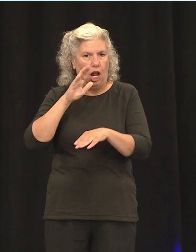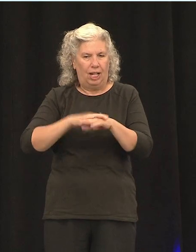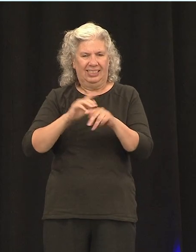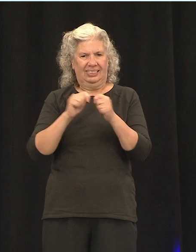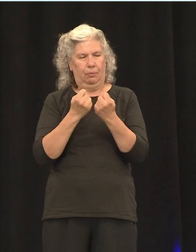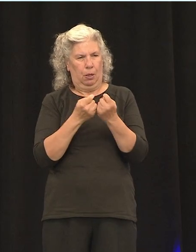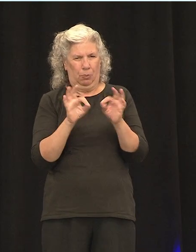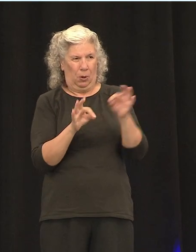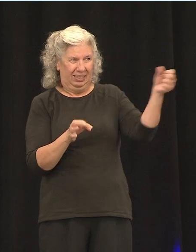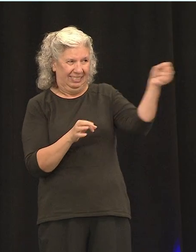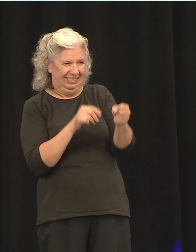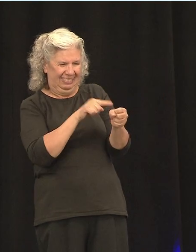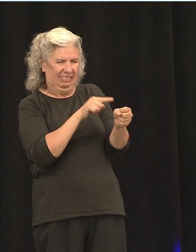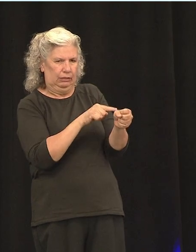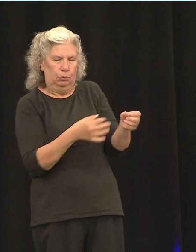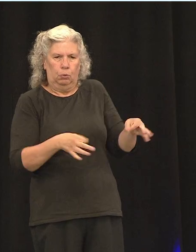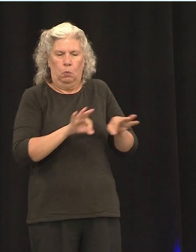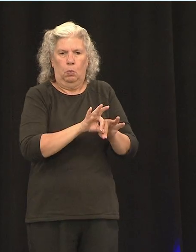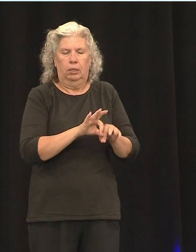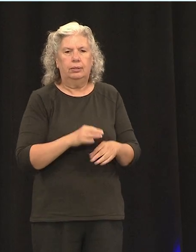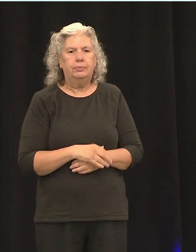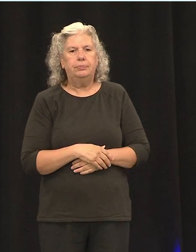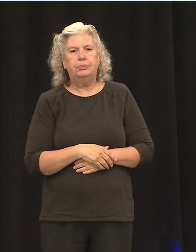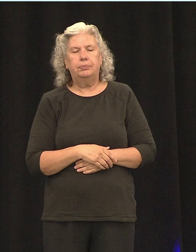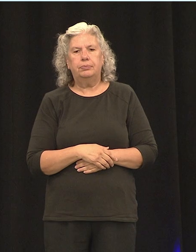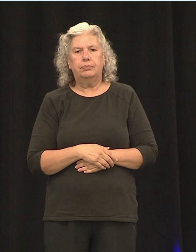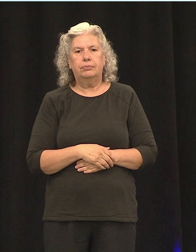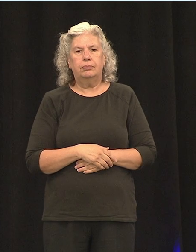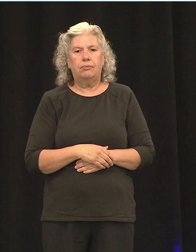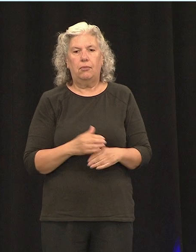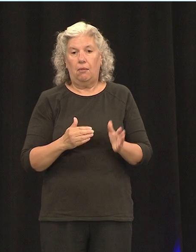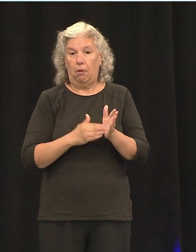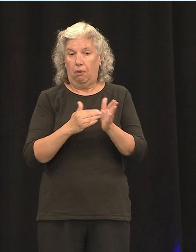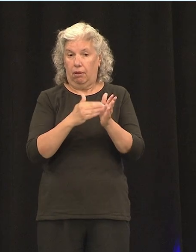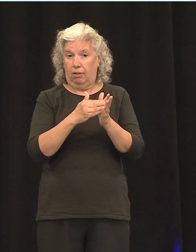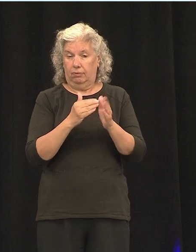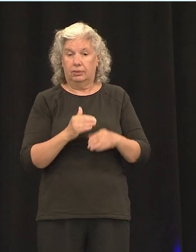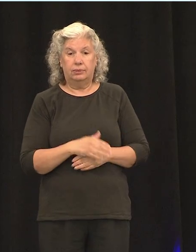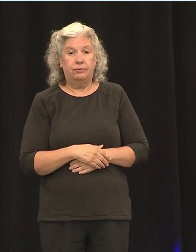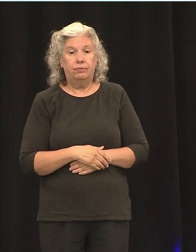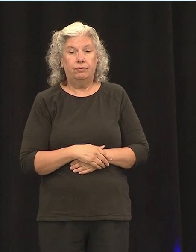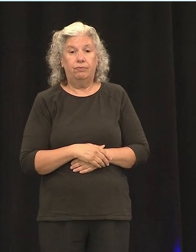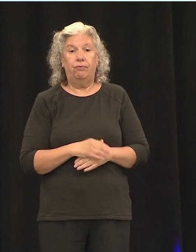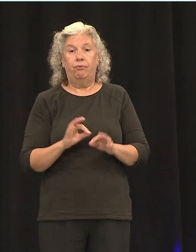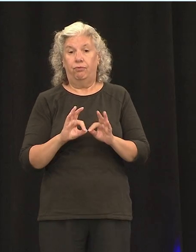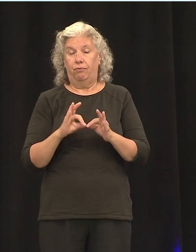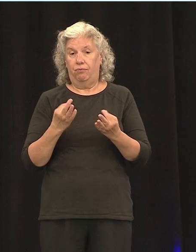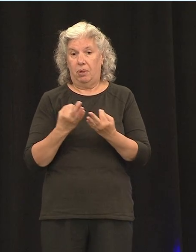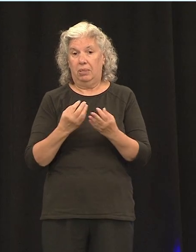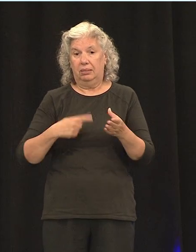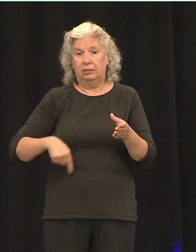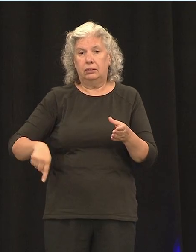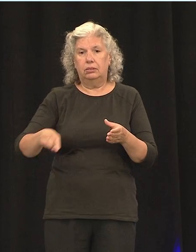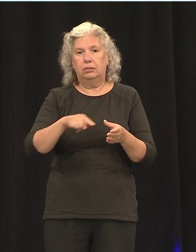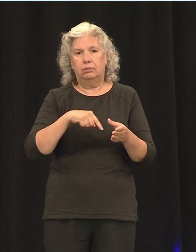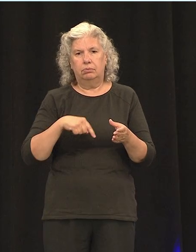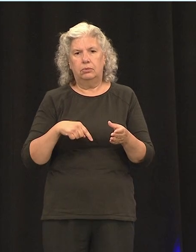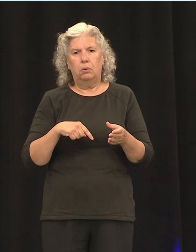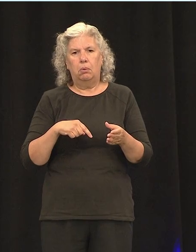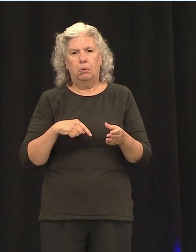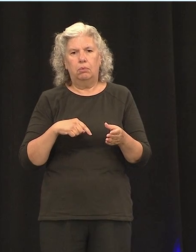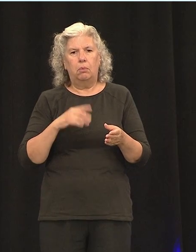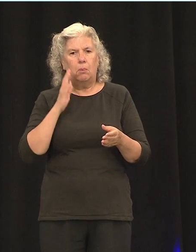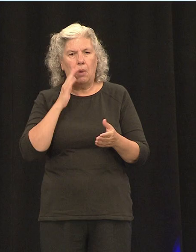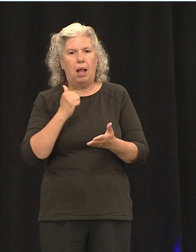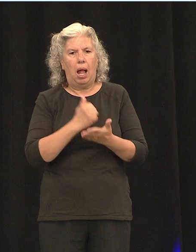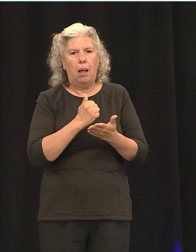And so oftentimes families also, in order to help with all of this, they facilitate an in-service about deafblindness or Usher syndrome. So they